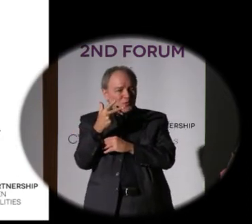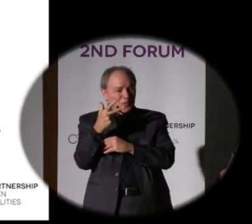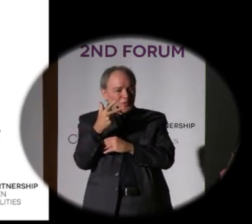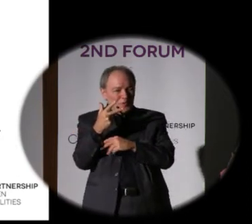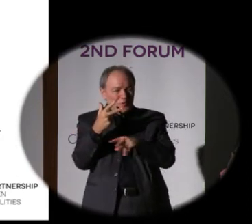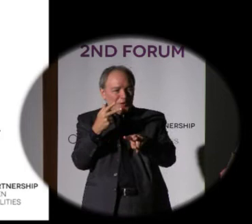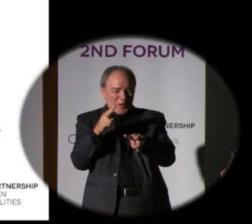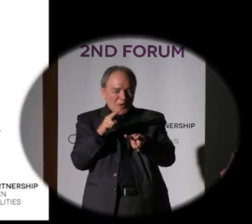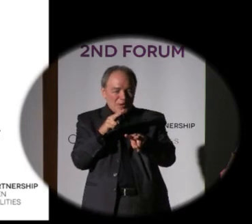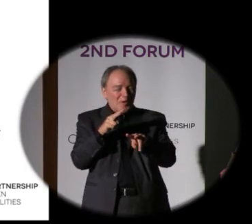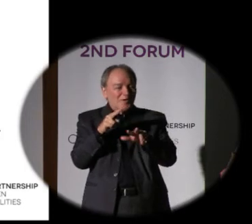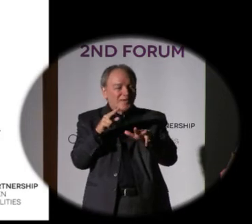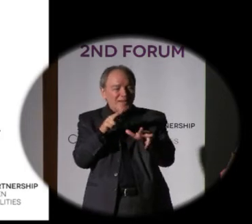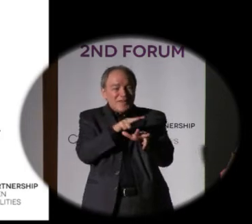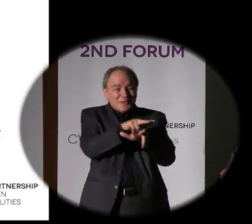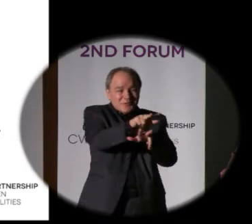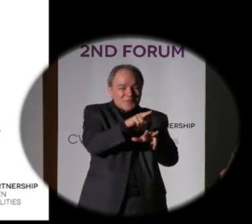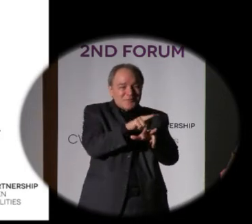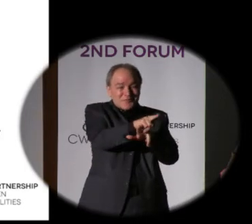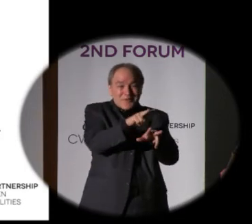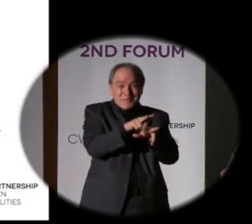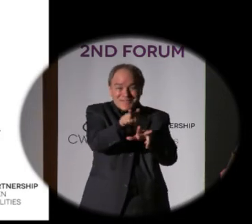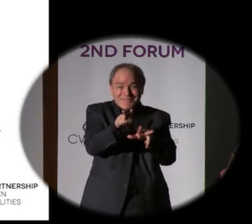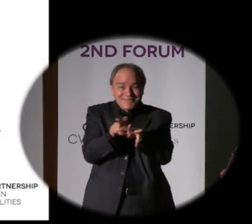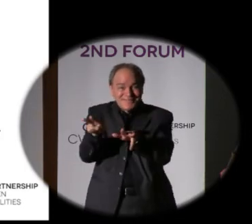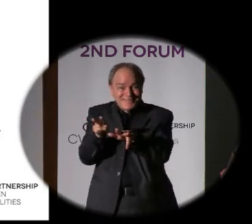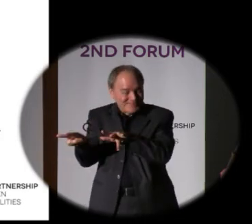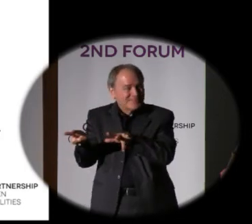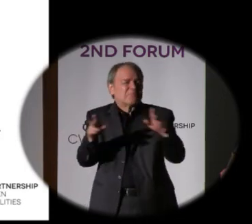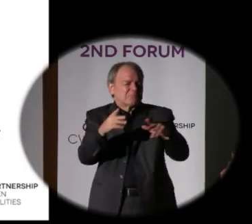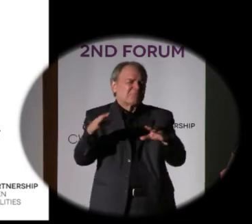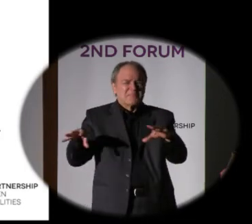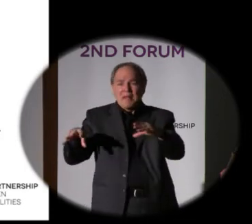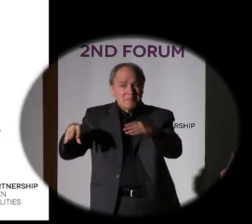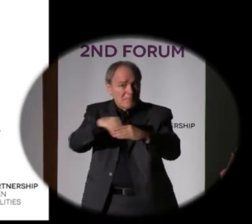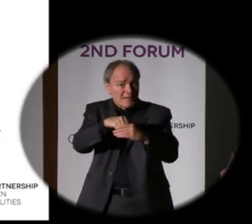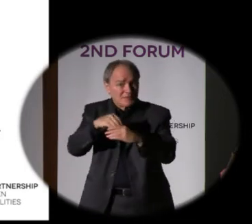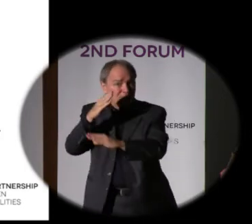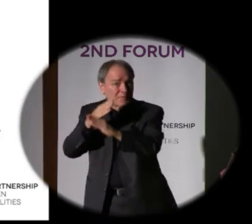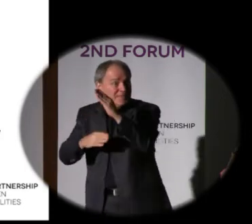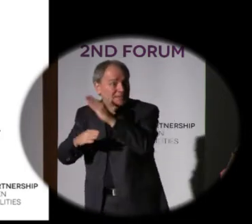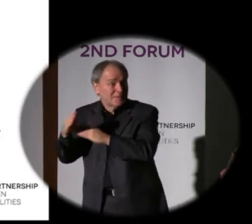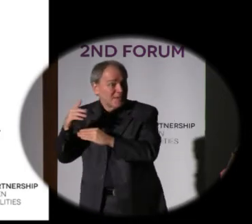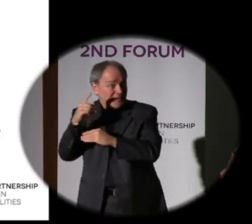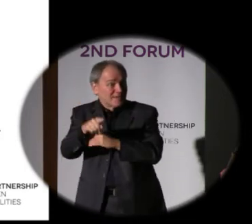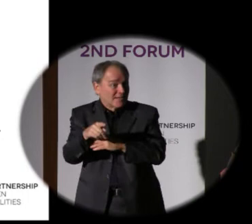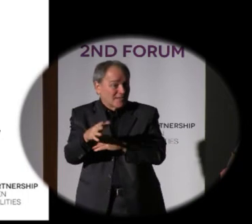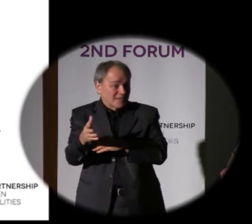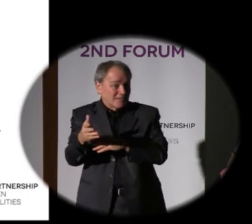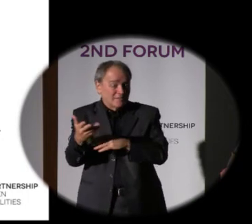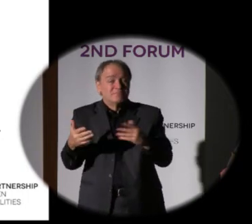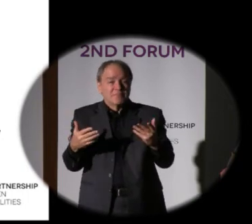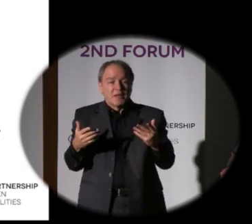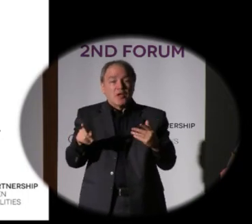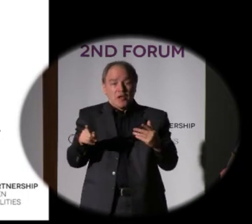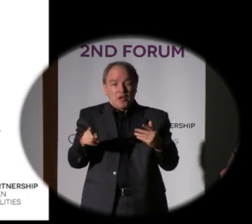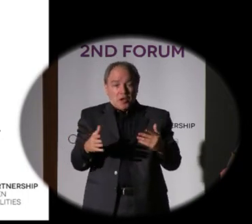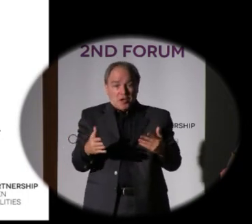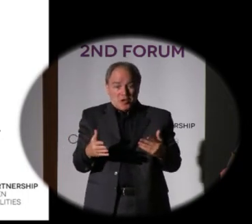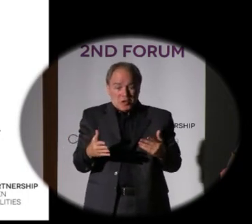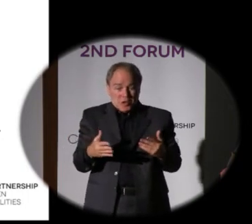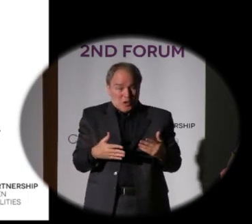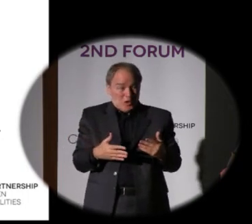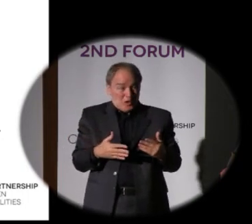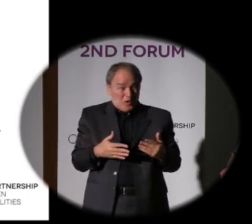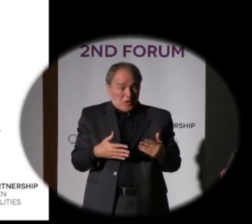the notion of mainstreaming disability as a twin track process. The early childhood development window urges